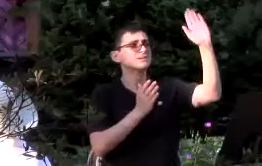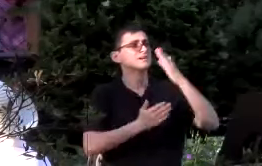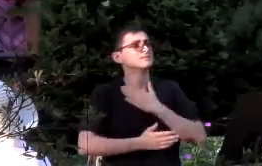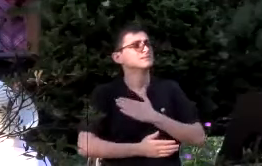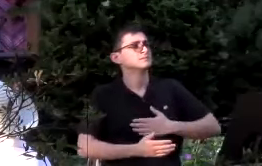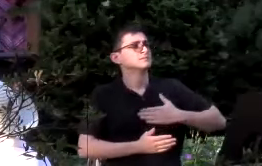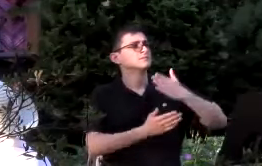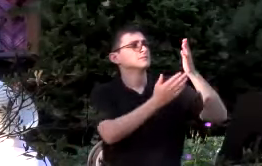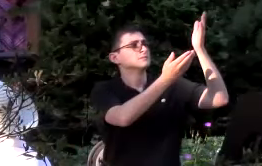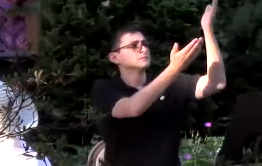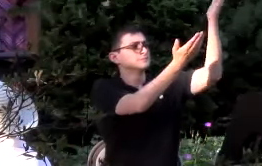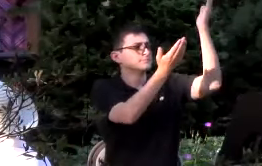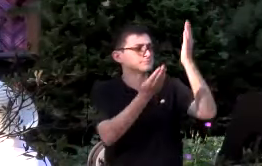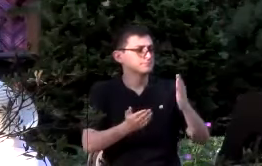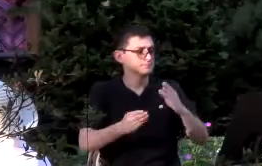Eloheinu